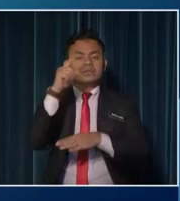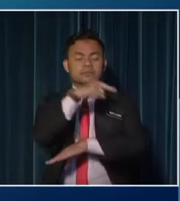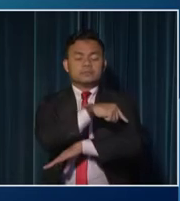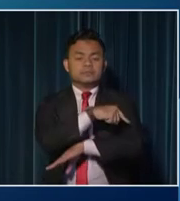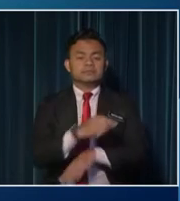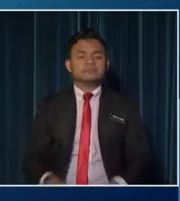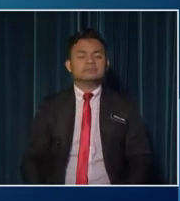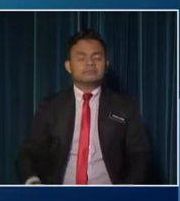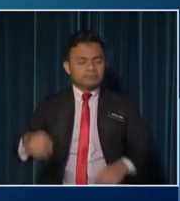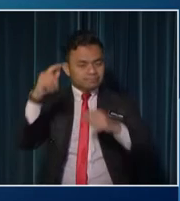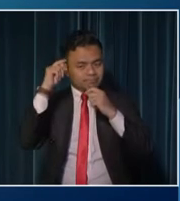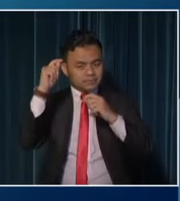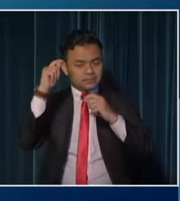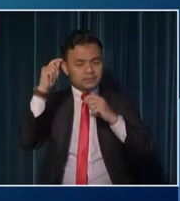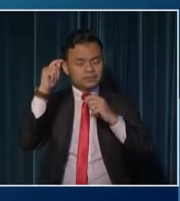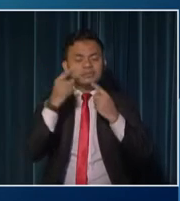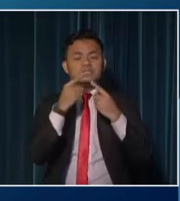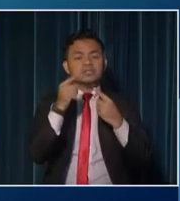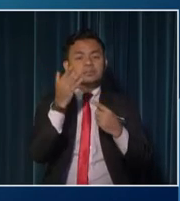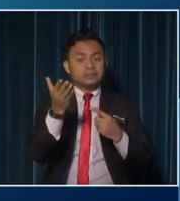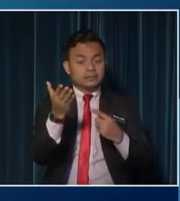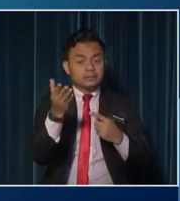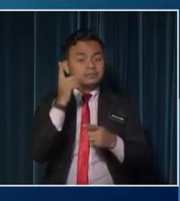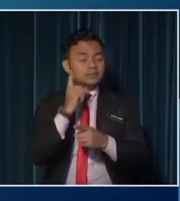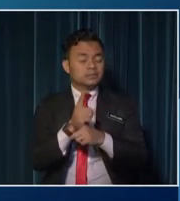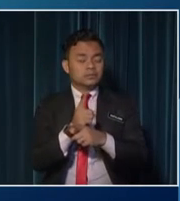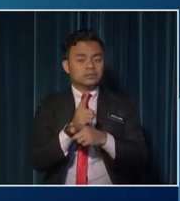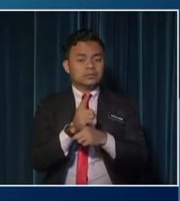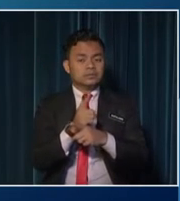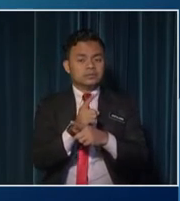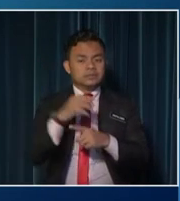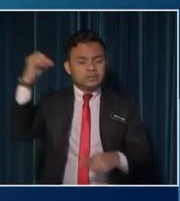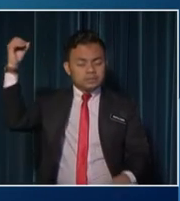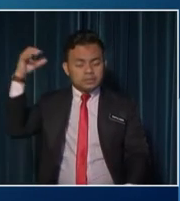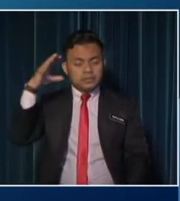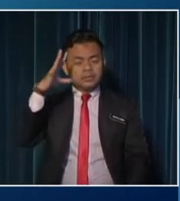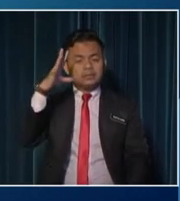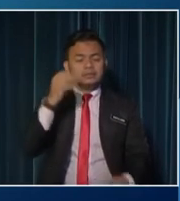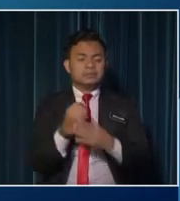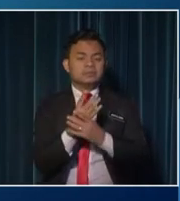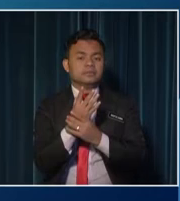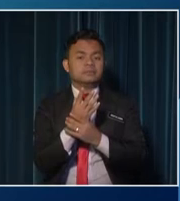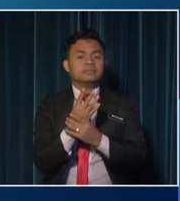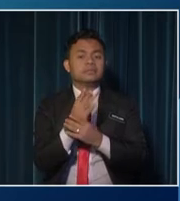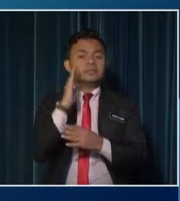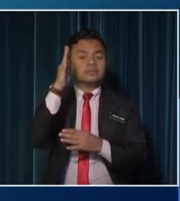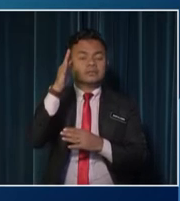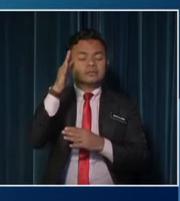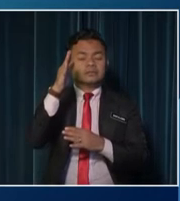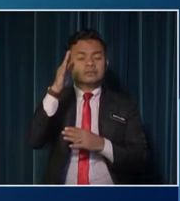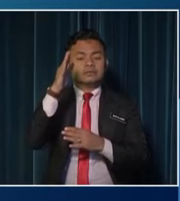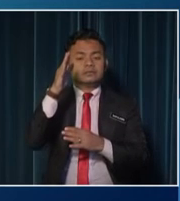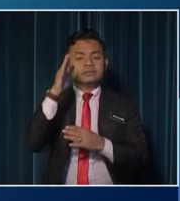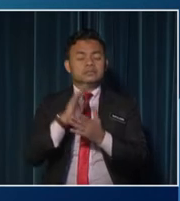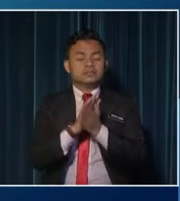Congratulations! Your answer is correct. The brightness of the bulb will reduce and become dimmer. The